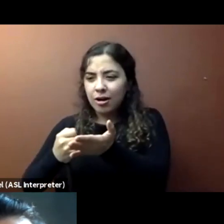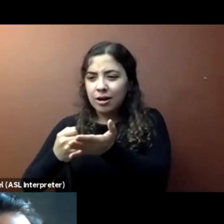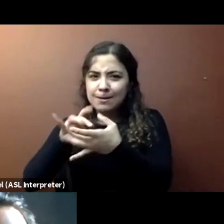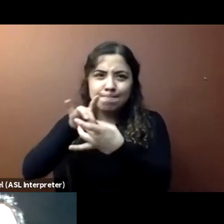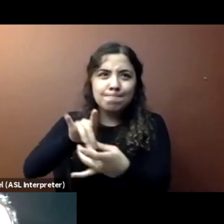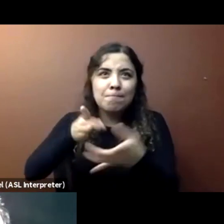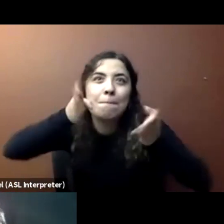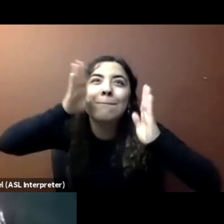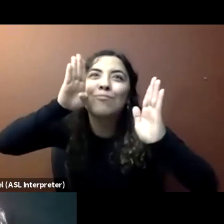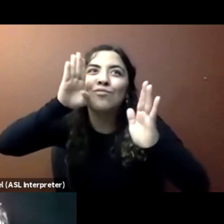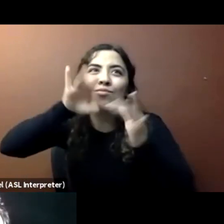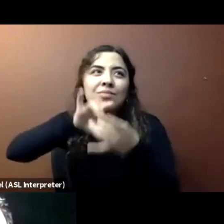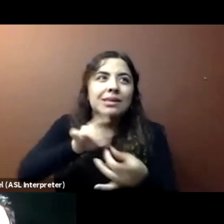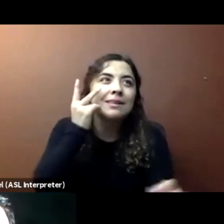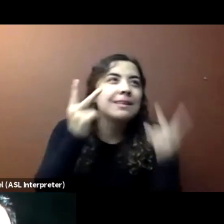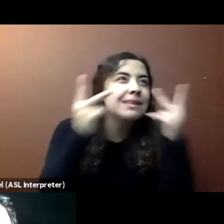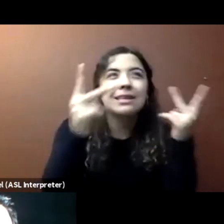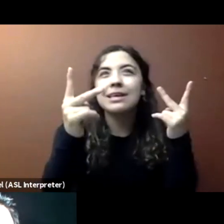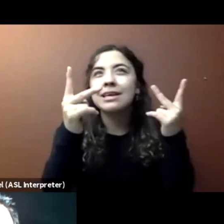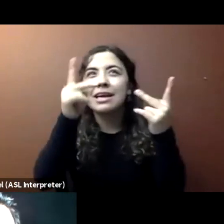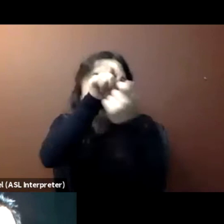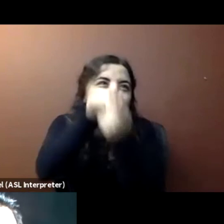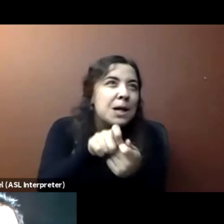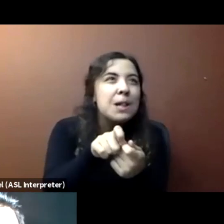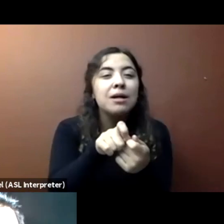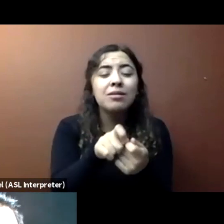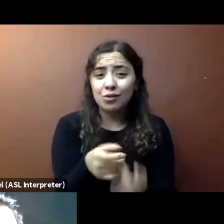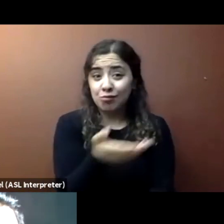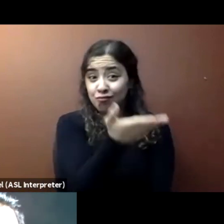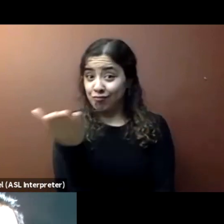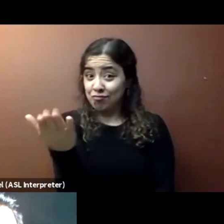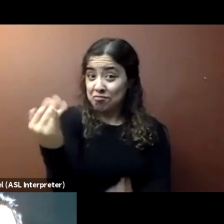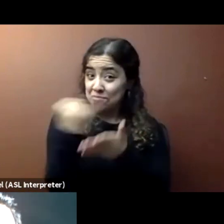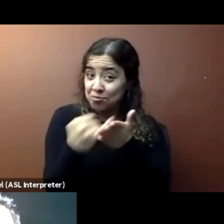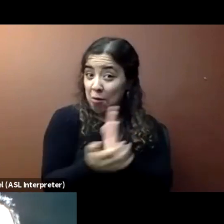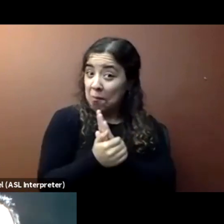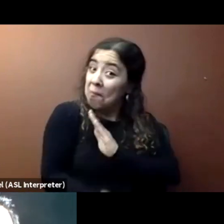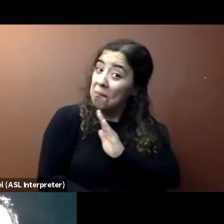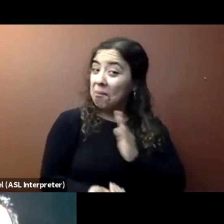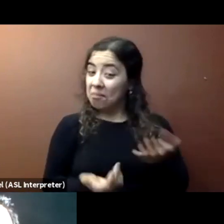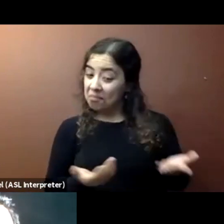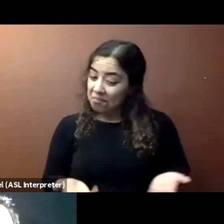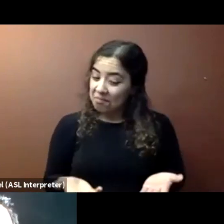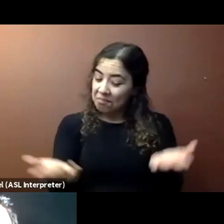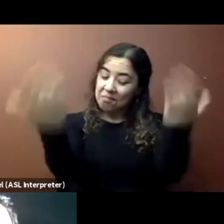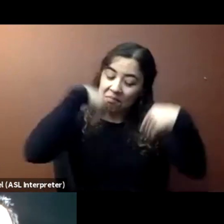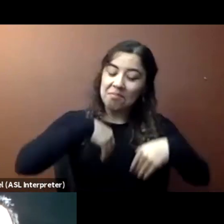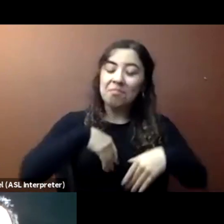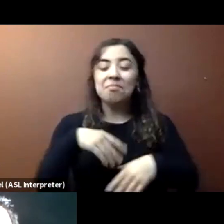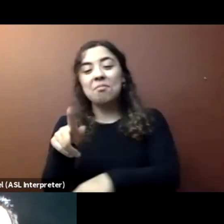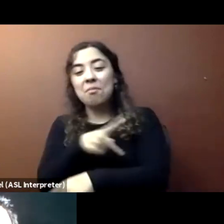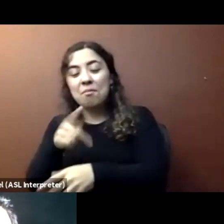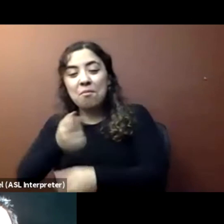you artists out there, like just find a way to incorporate poetry with your art. And I